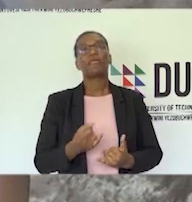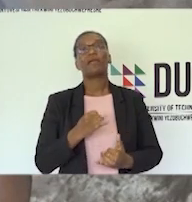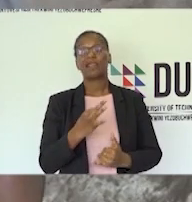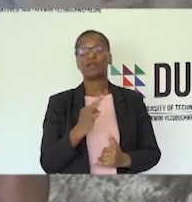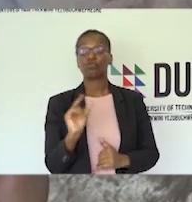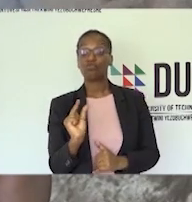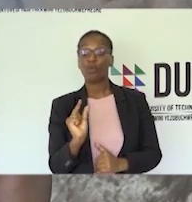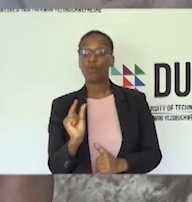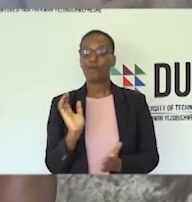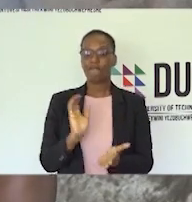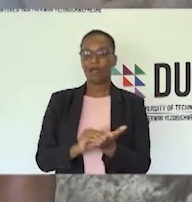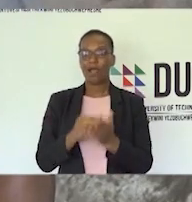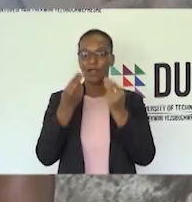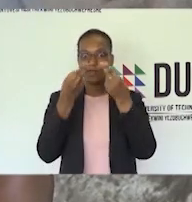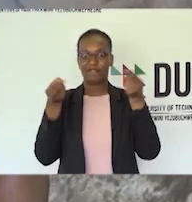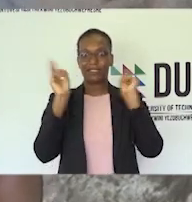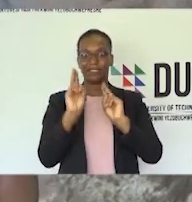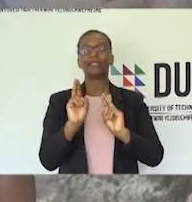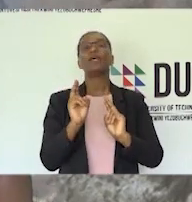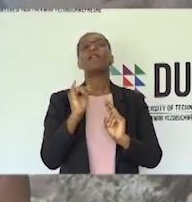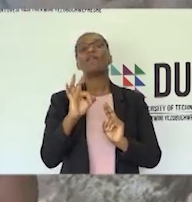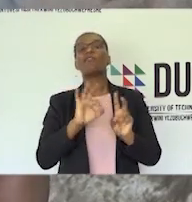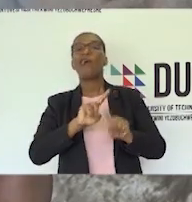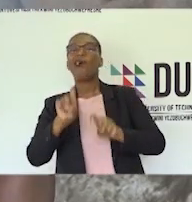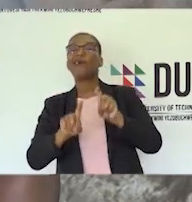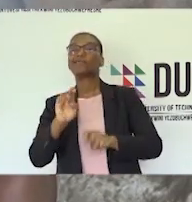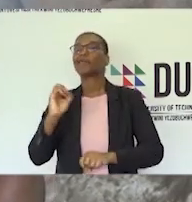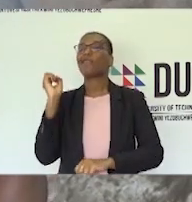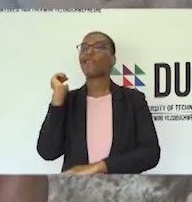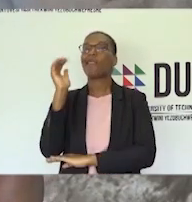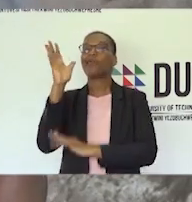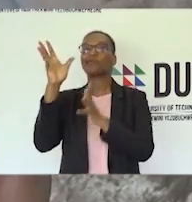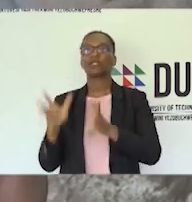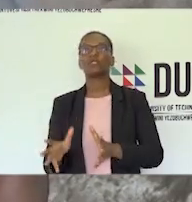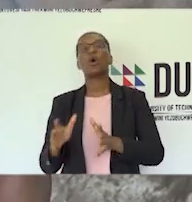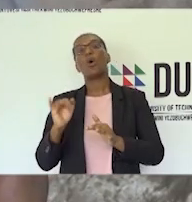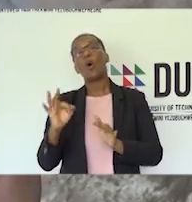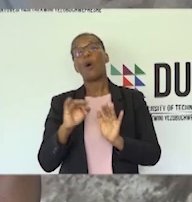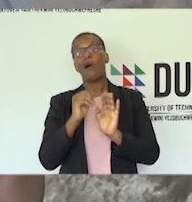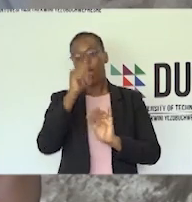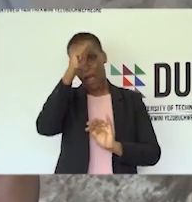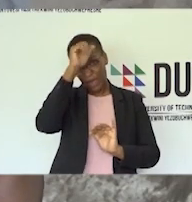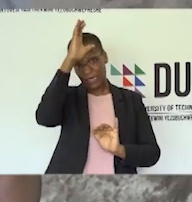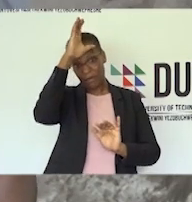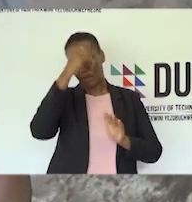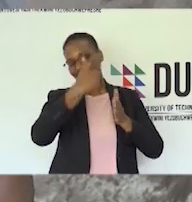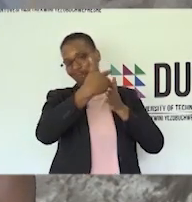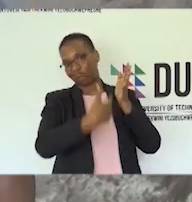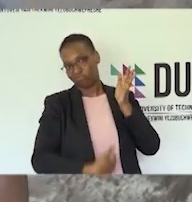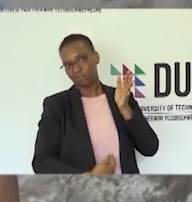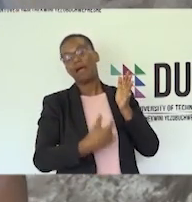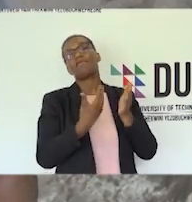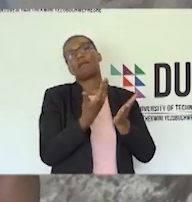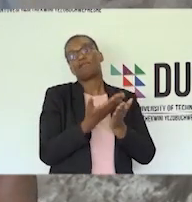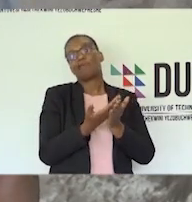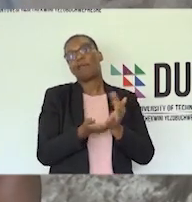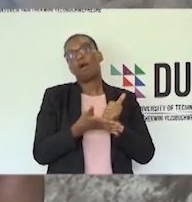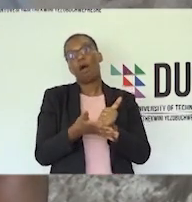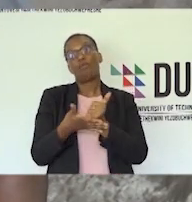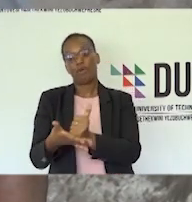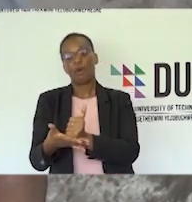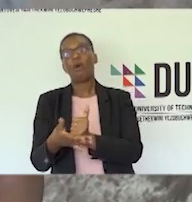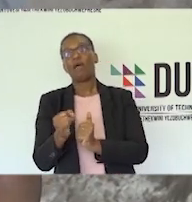onto campus, you can ask any of your lecturers or your department for the academic development practitioner details, and they will gladly refer you